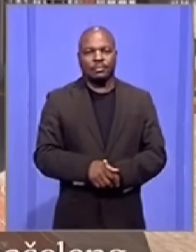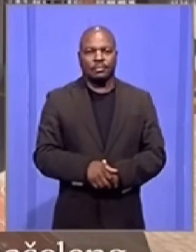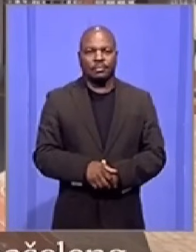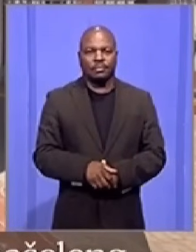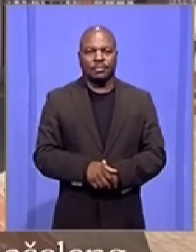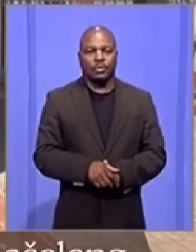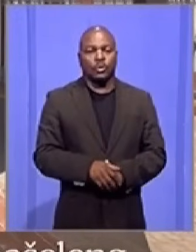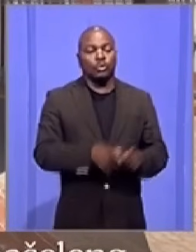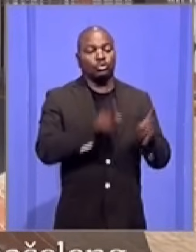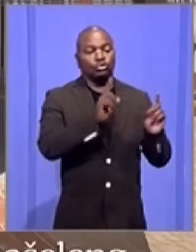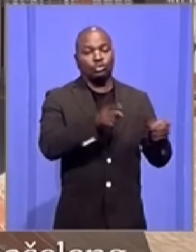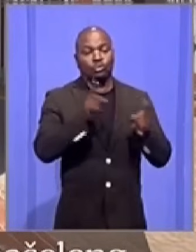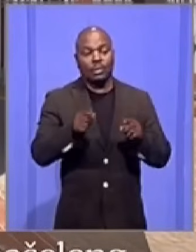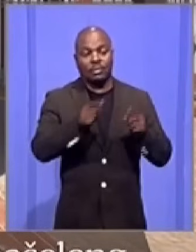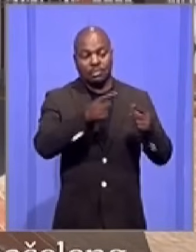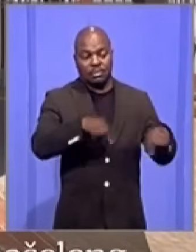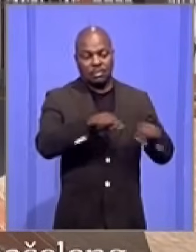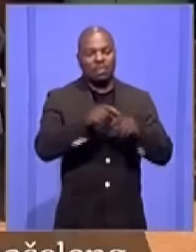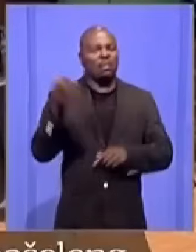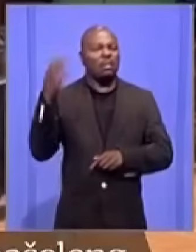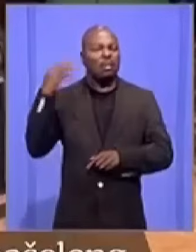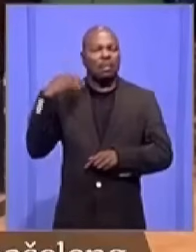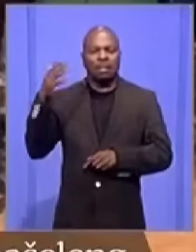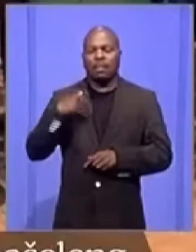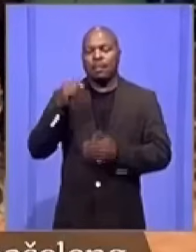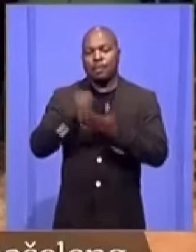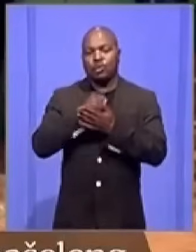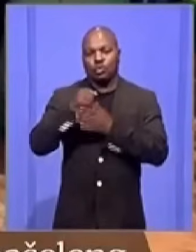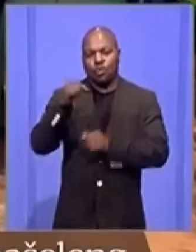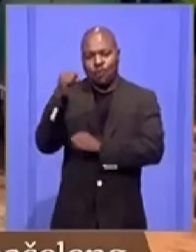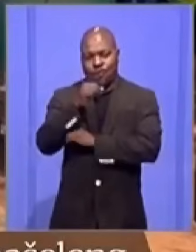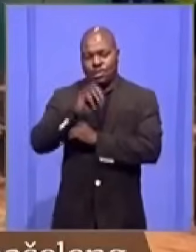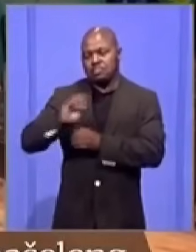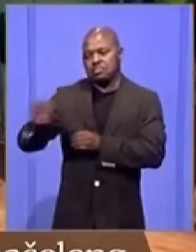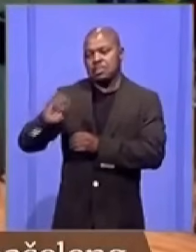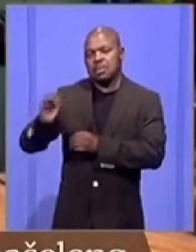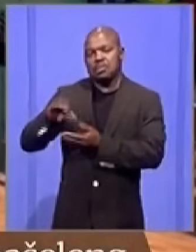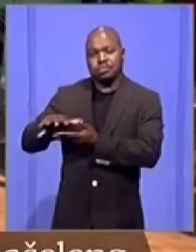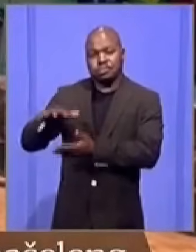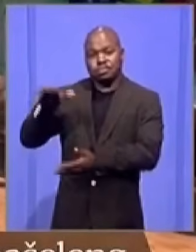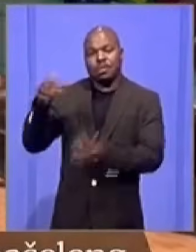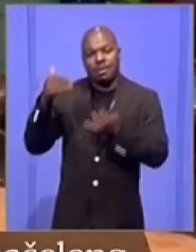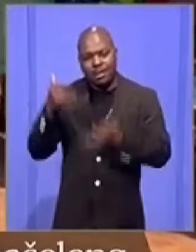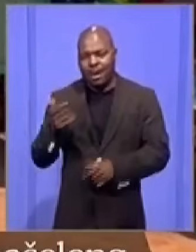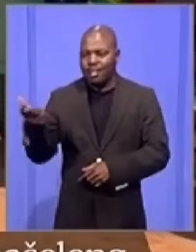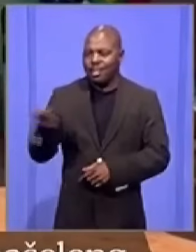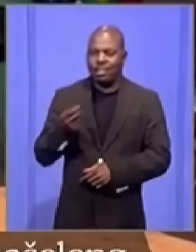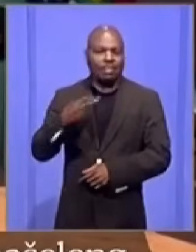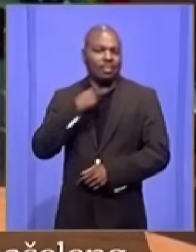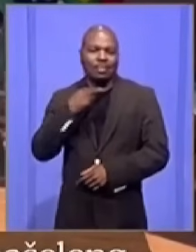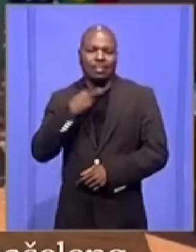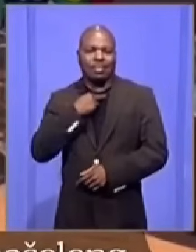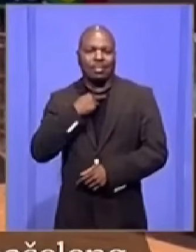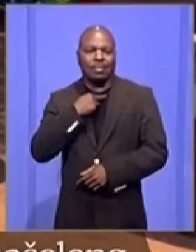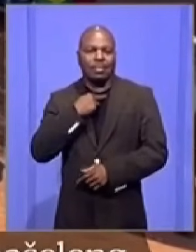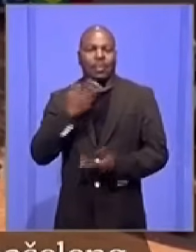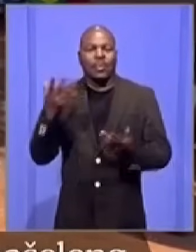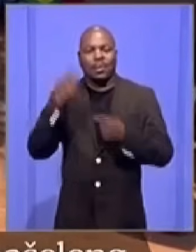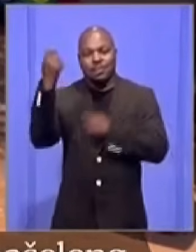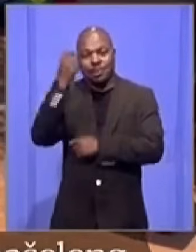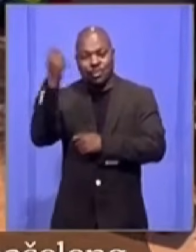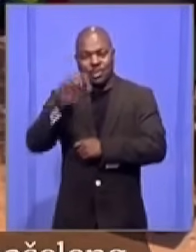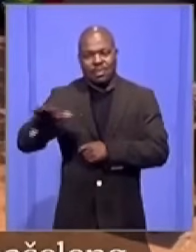maloko a di society tseo di bego di bieleditse masheleng poso kantorong papalelwa ke go ntsha masheleng a bona ka